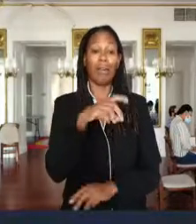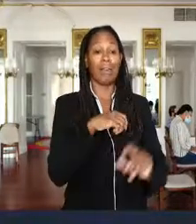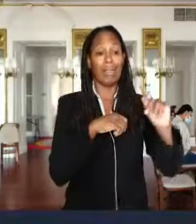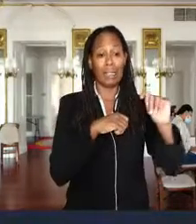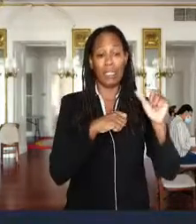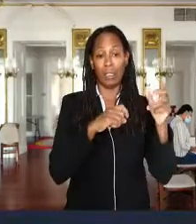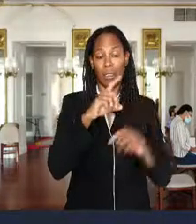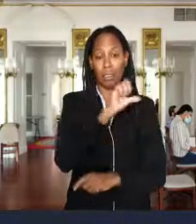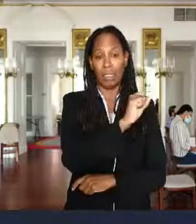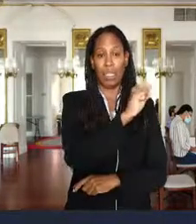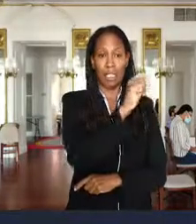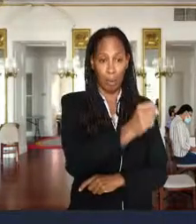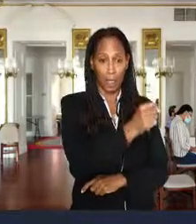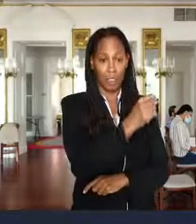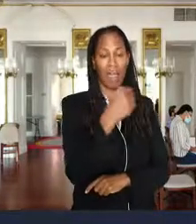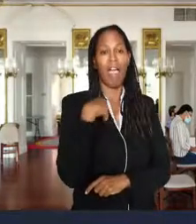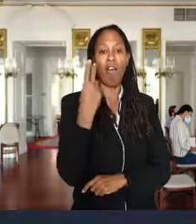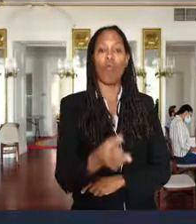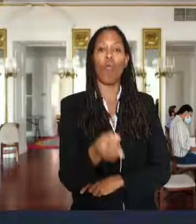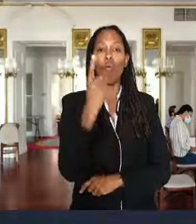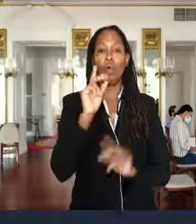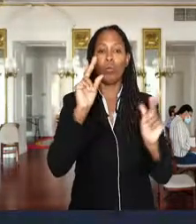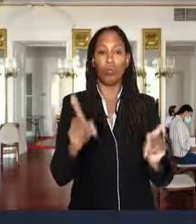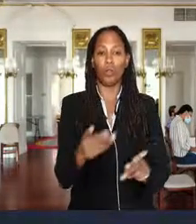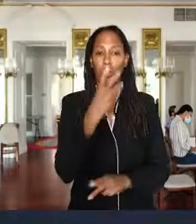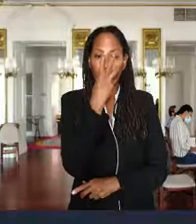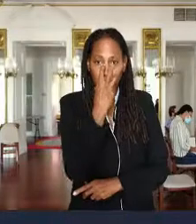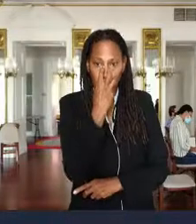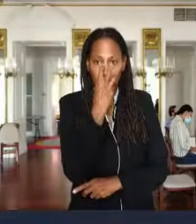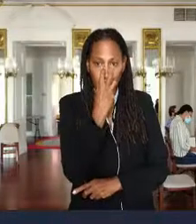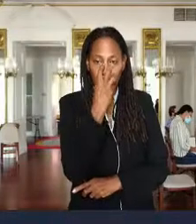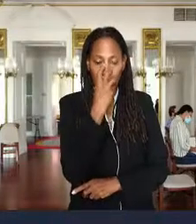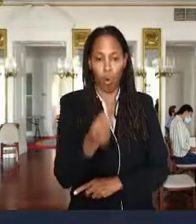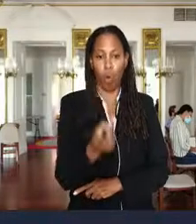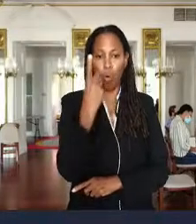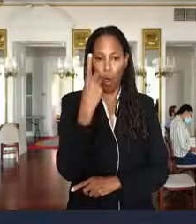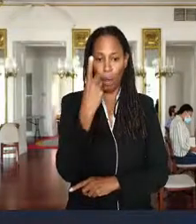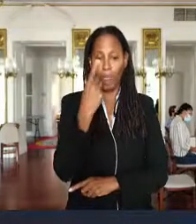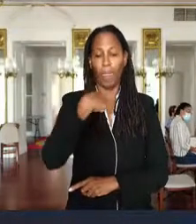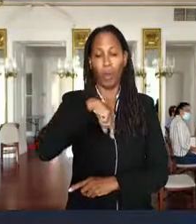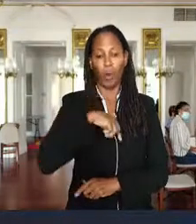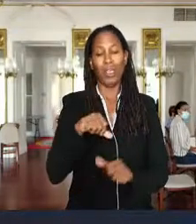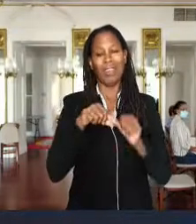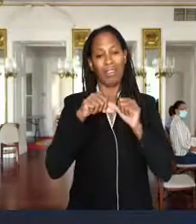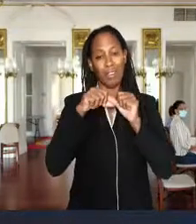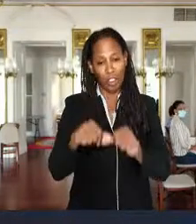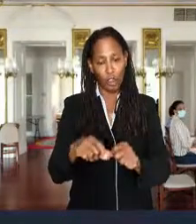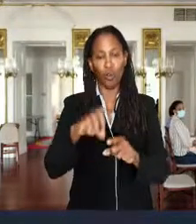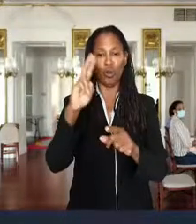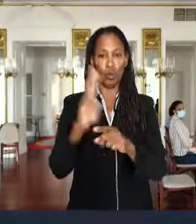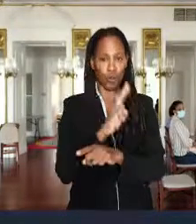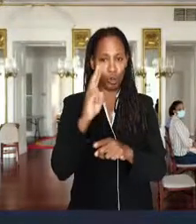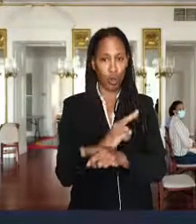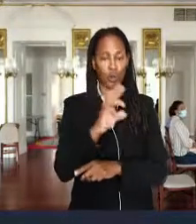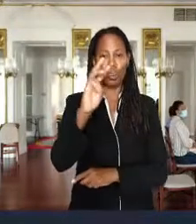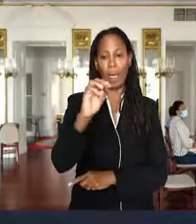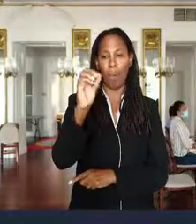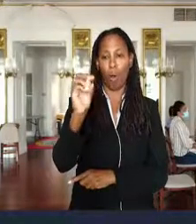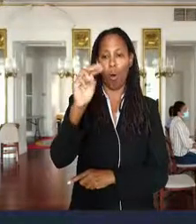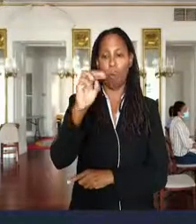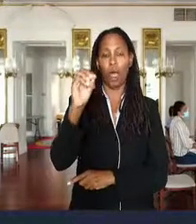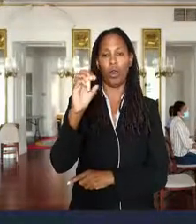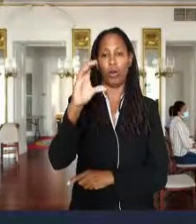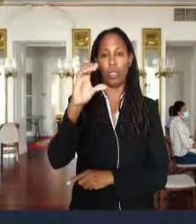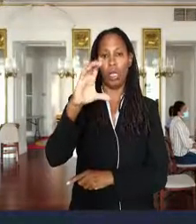one patient on the ventilator. We continue to administer monoclonal antibody treatments to those with